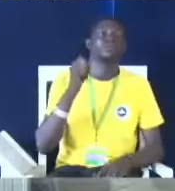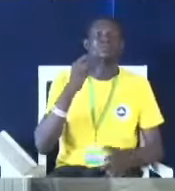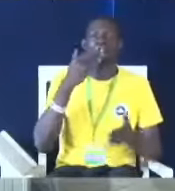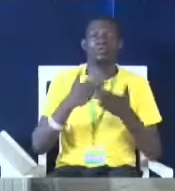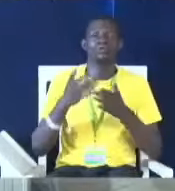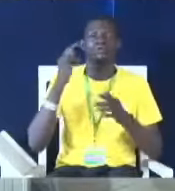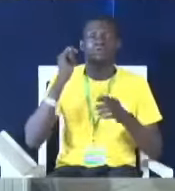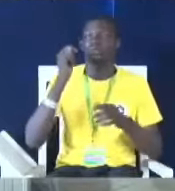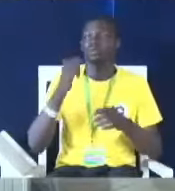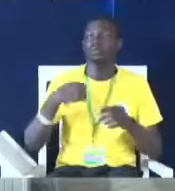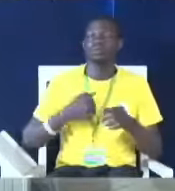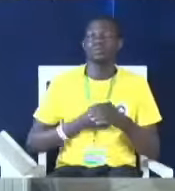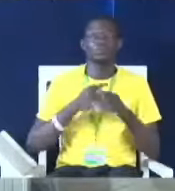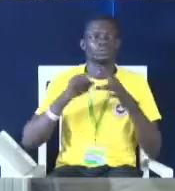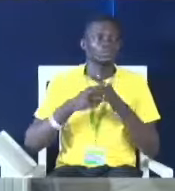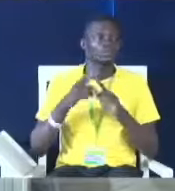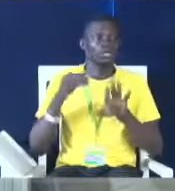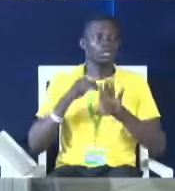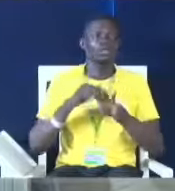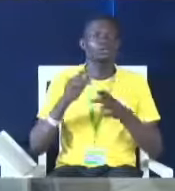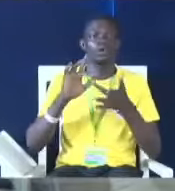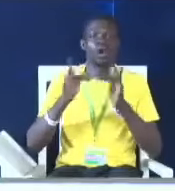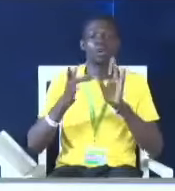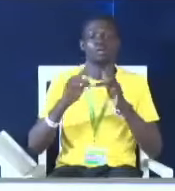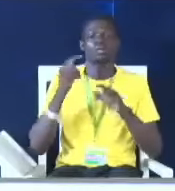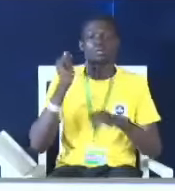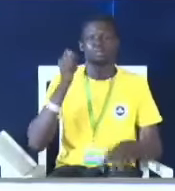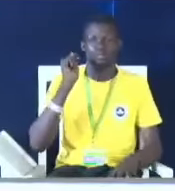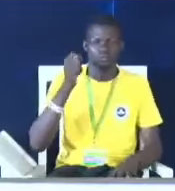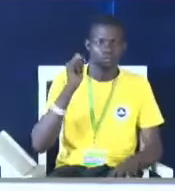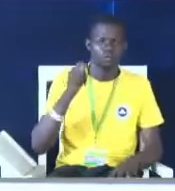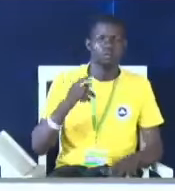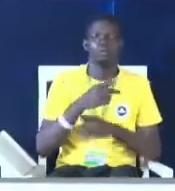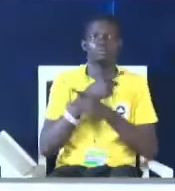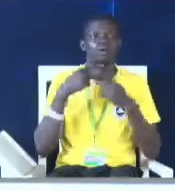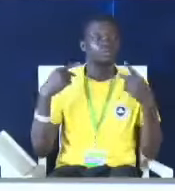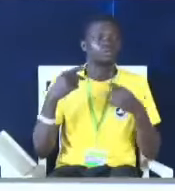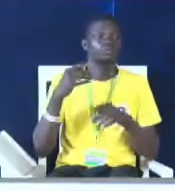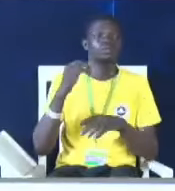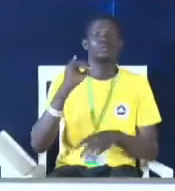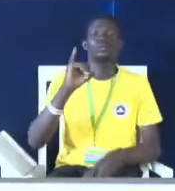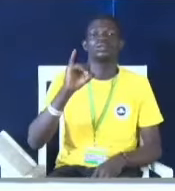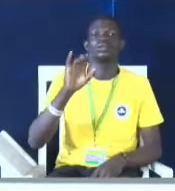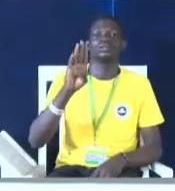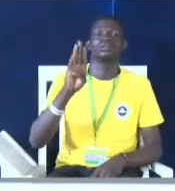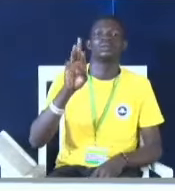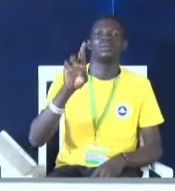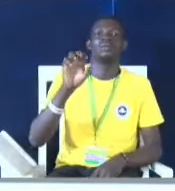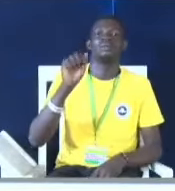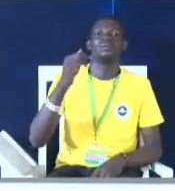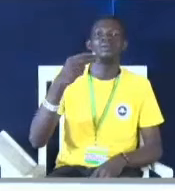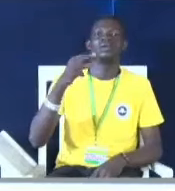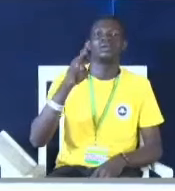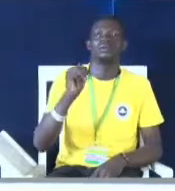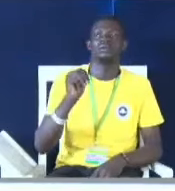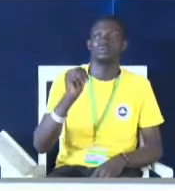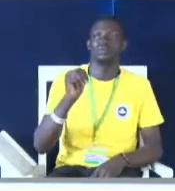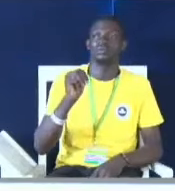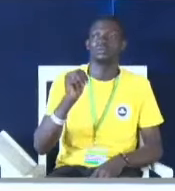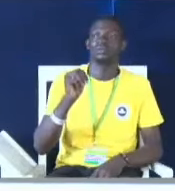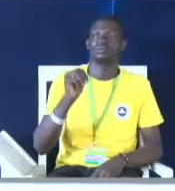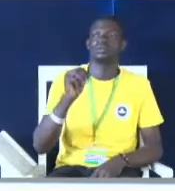We start with the online testimonies. Pastor Ibrahim Akabi